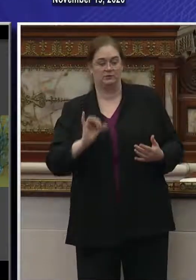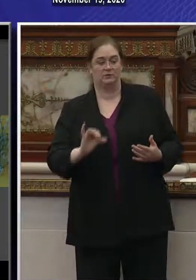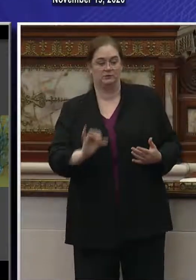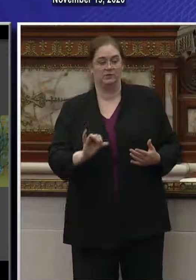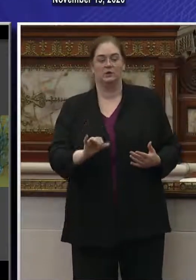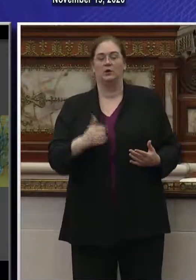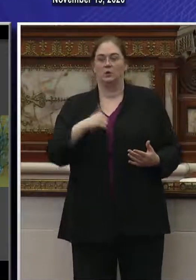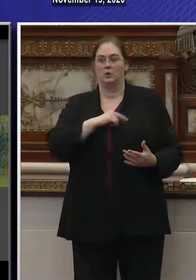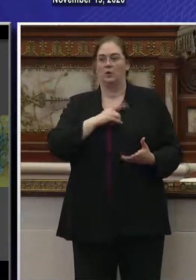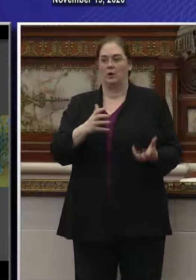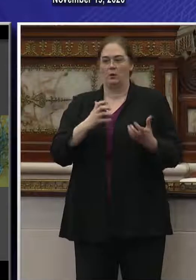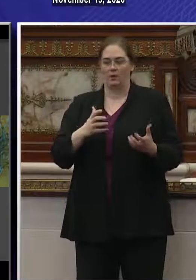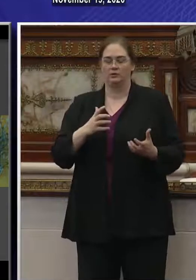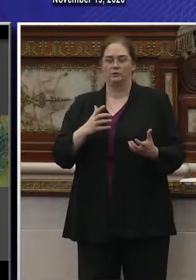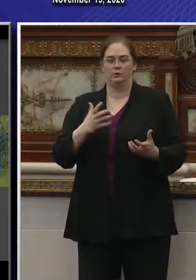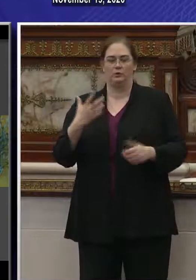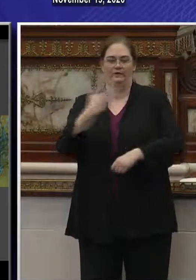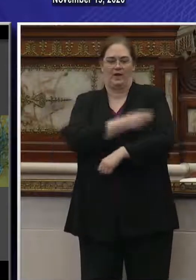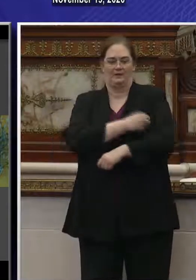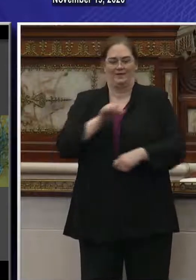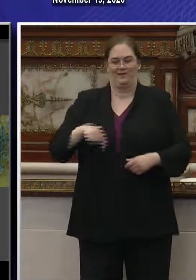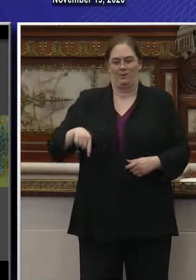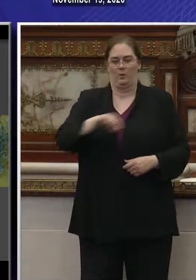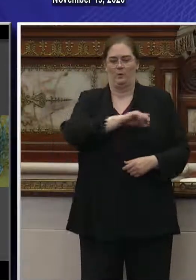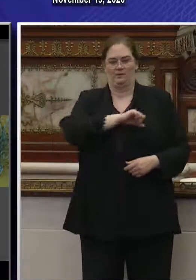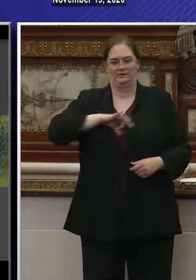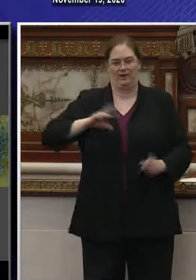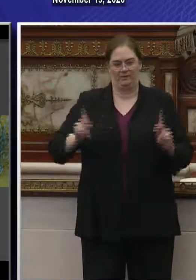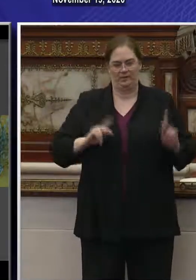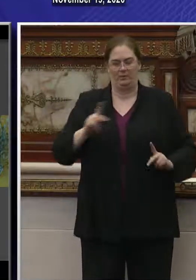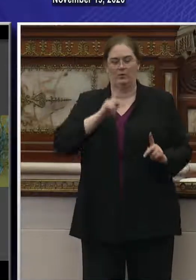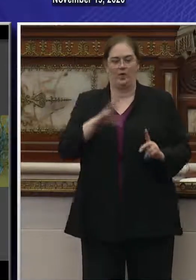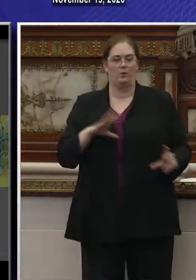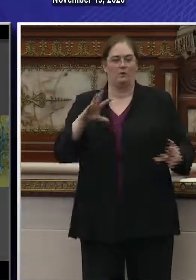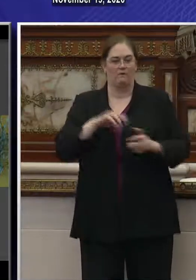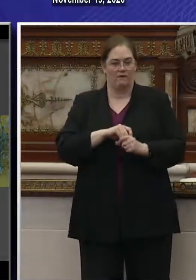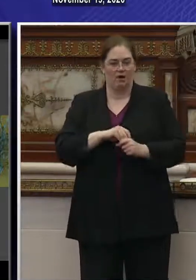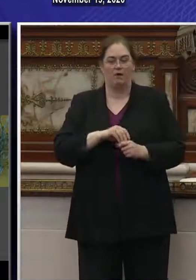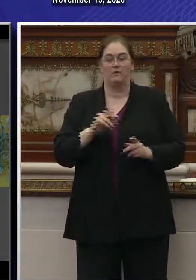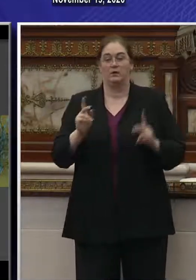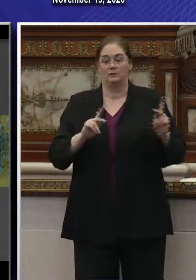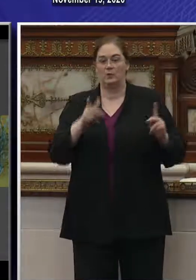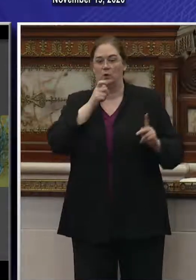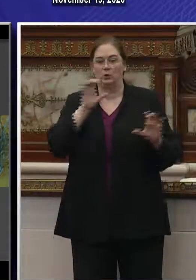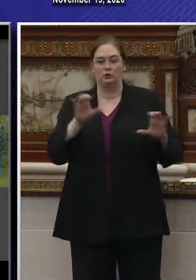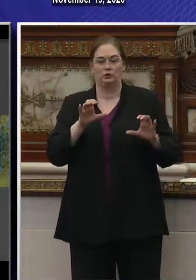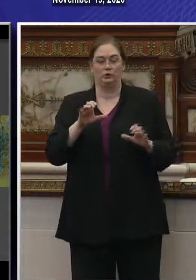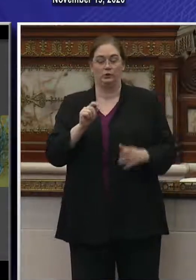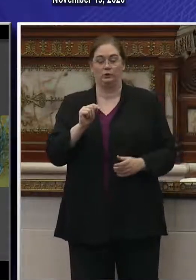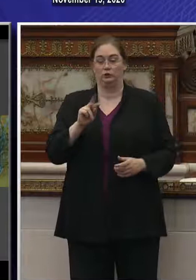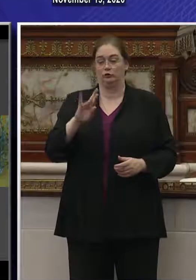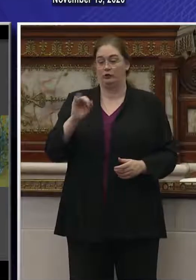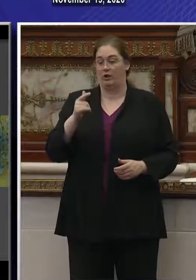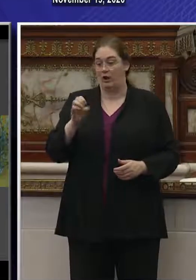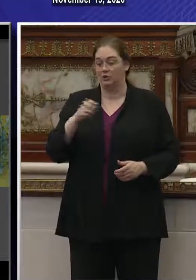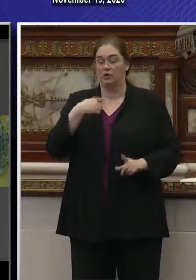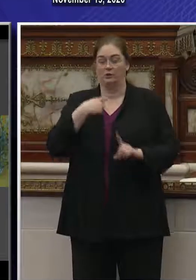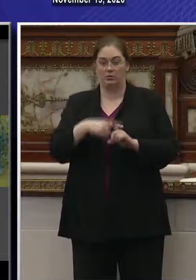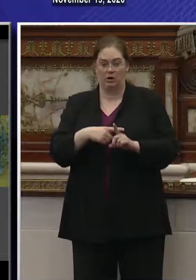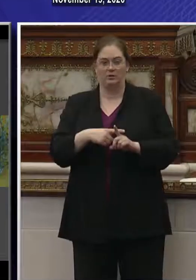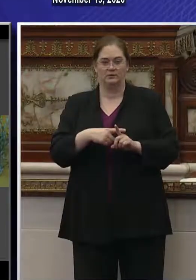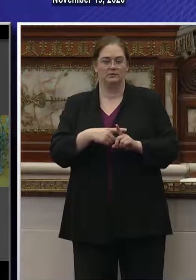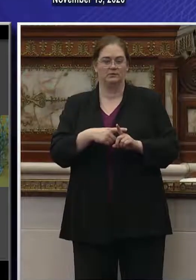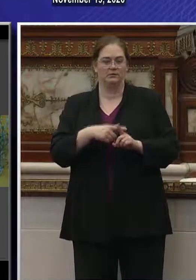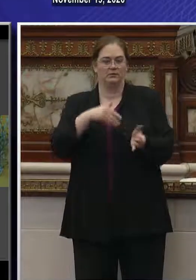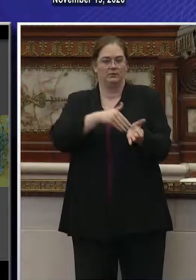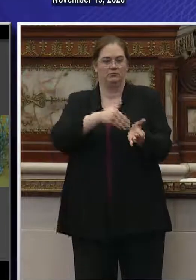hand, we want to vaccinate that staff. And that would involve those individuals who are doing triage, as well as the